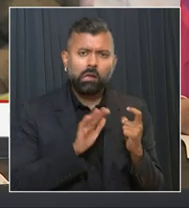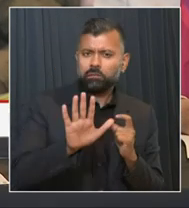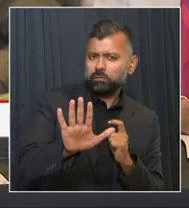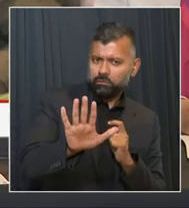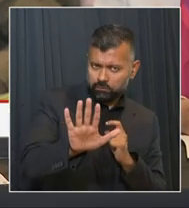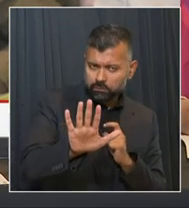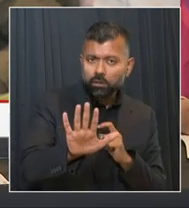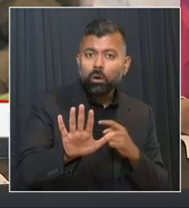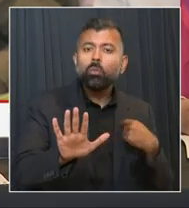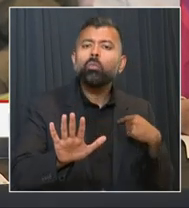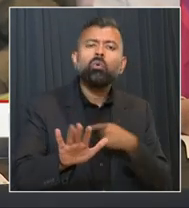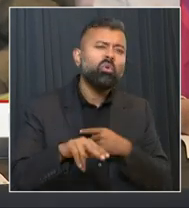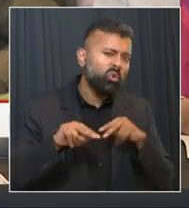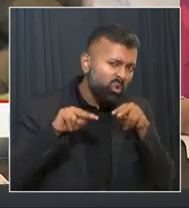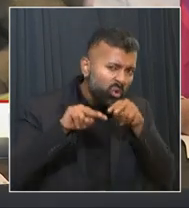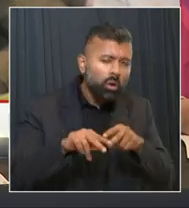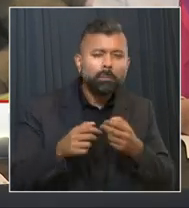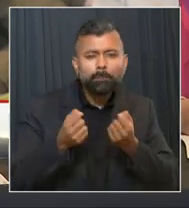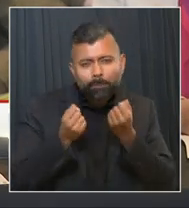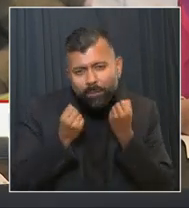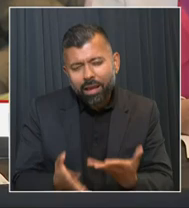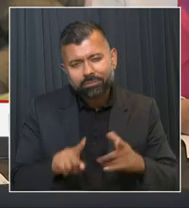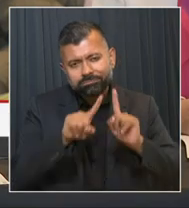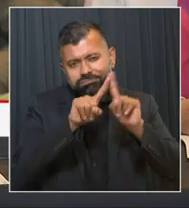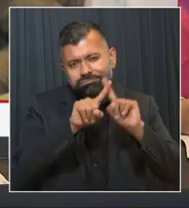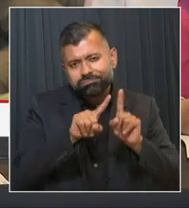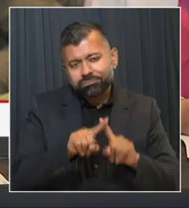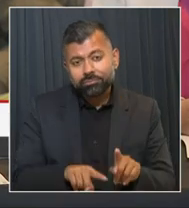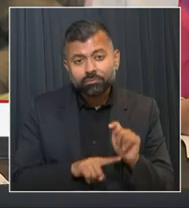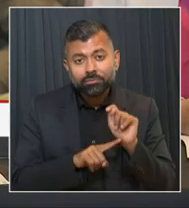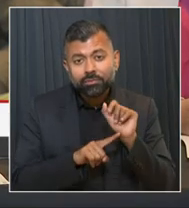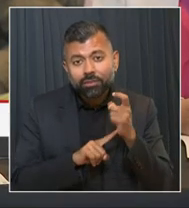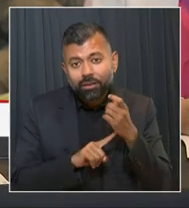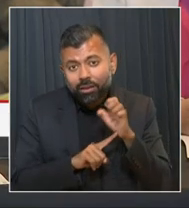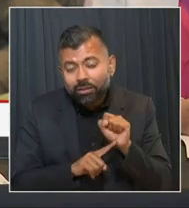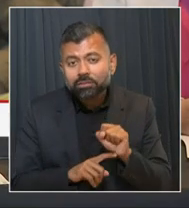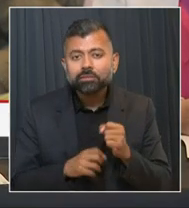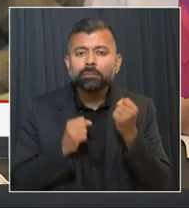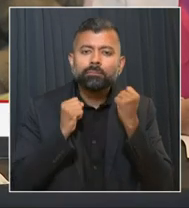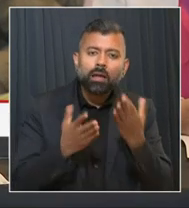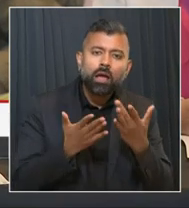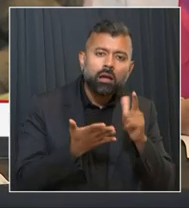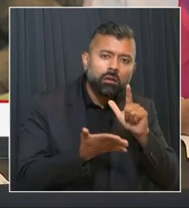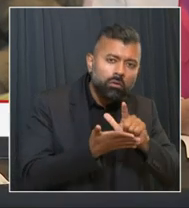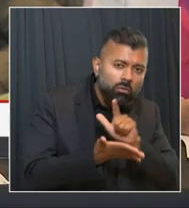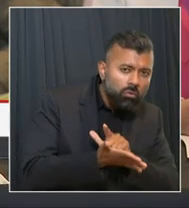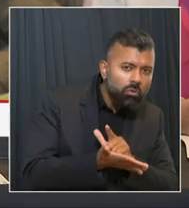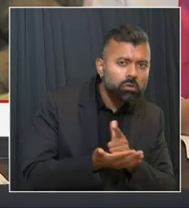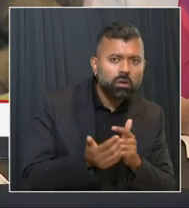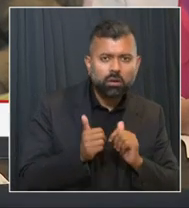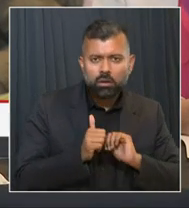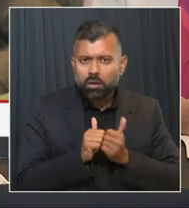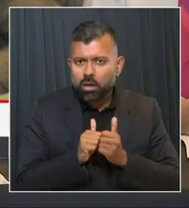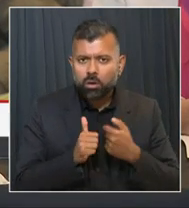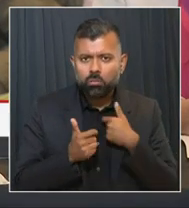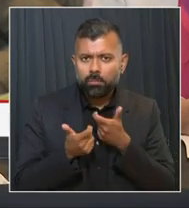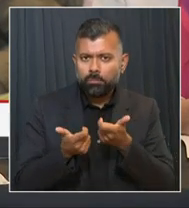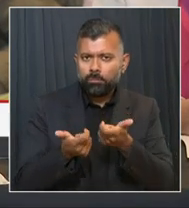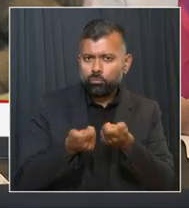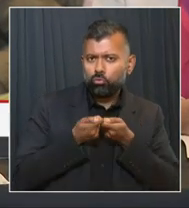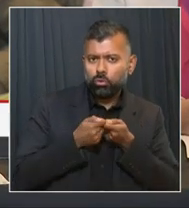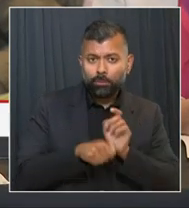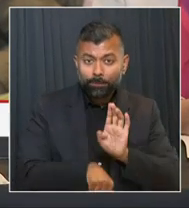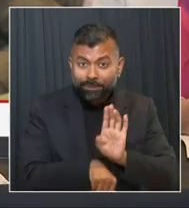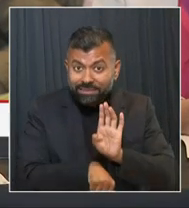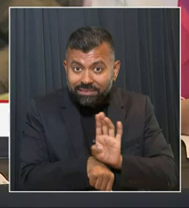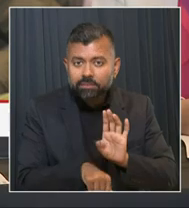the district more appealing to businesses that want to locate here and keeping businesses here.